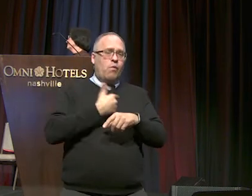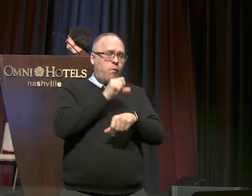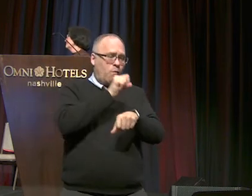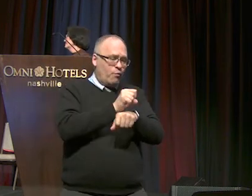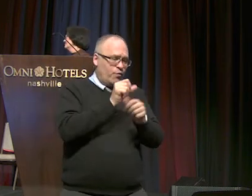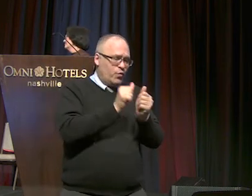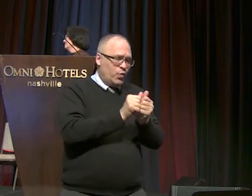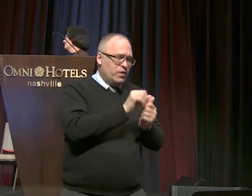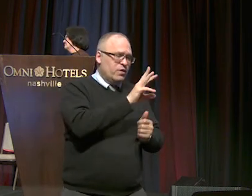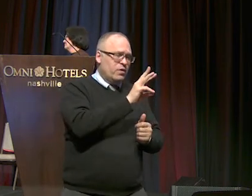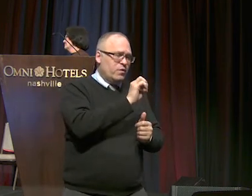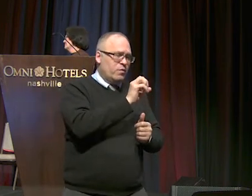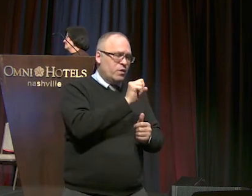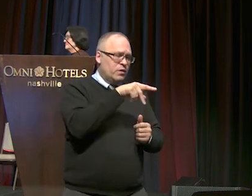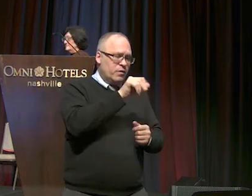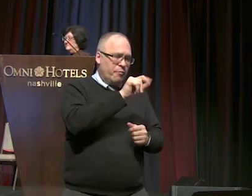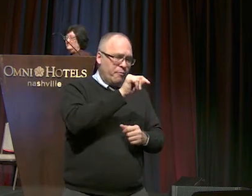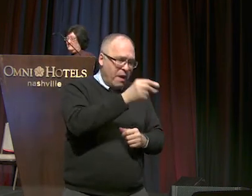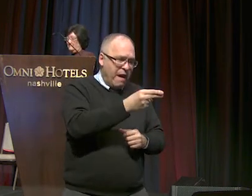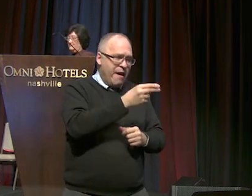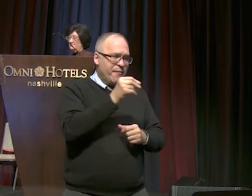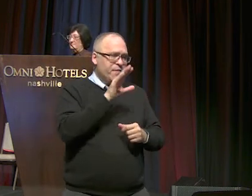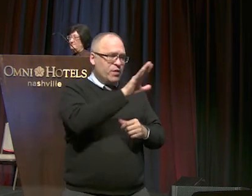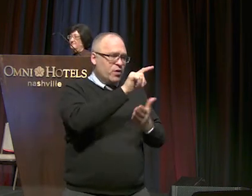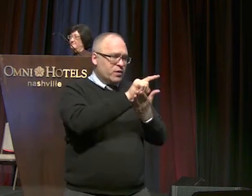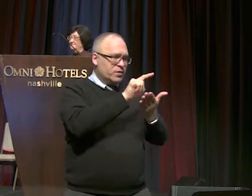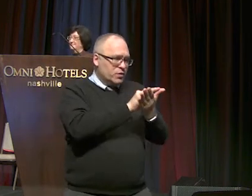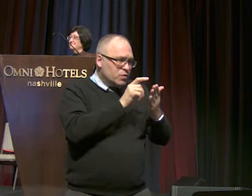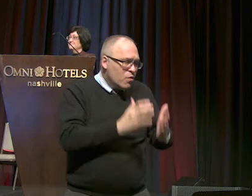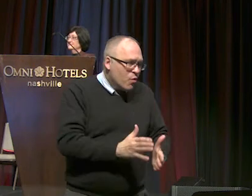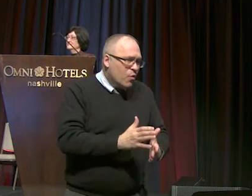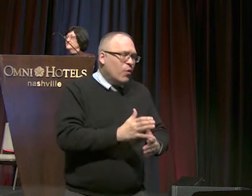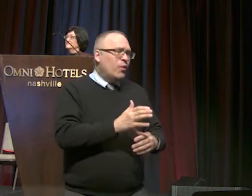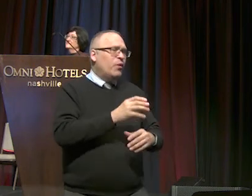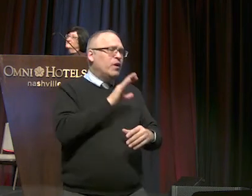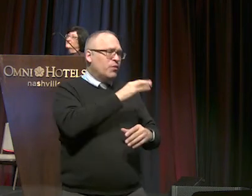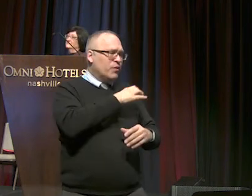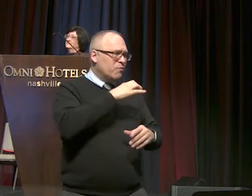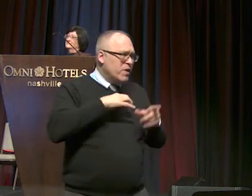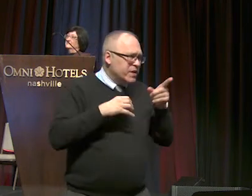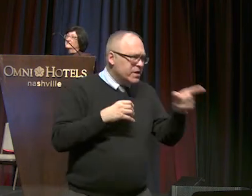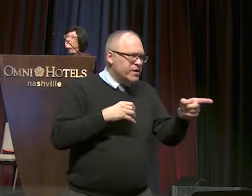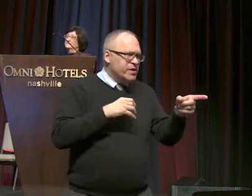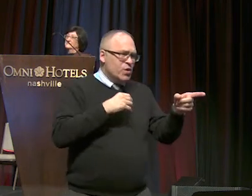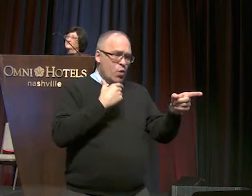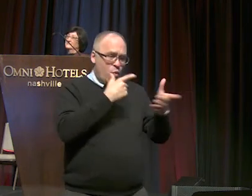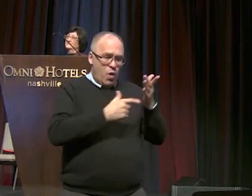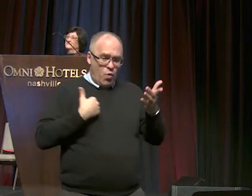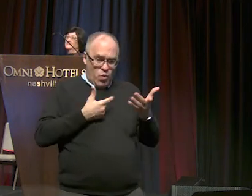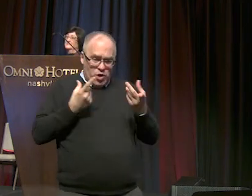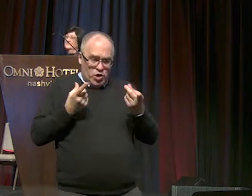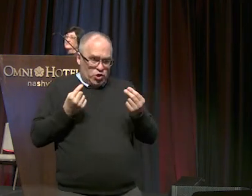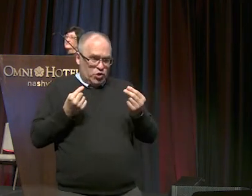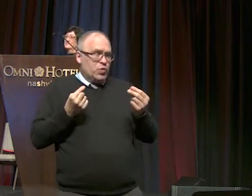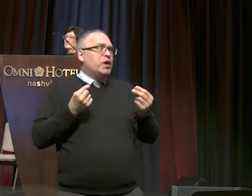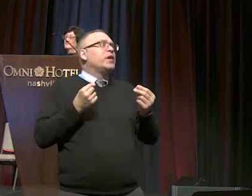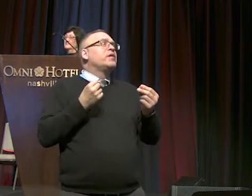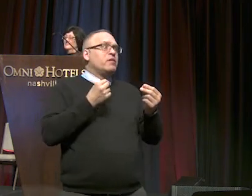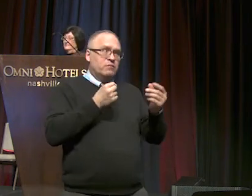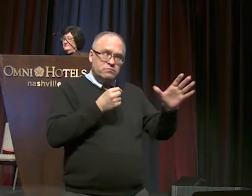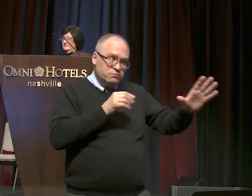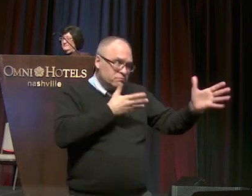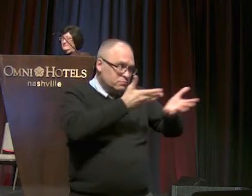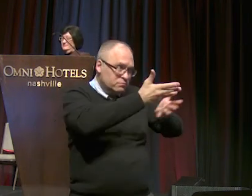their legal counsel, trying to make sure that what we are doing is consistent with what is happening with our pension